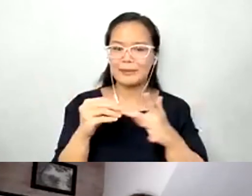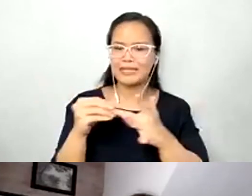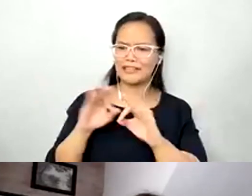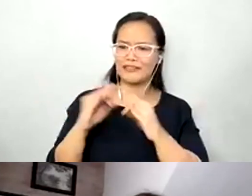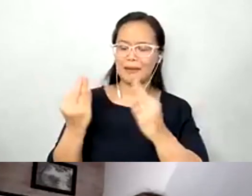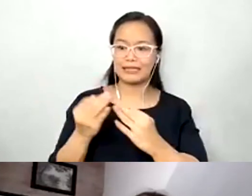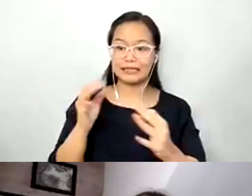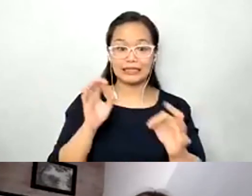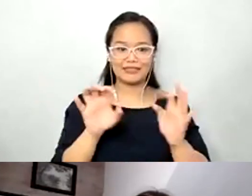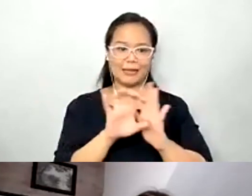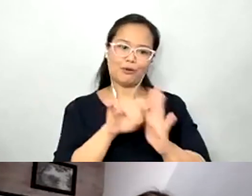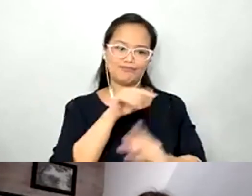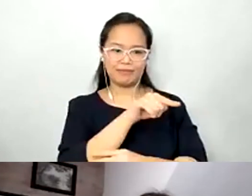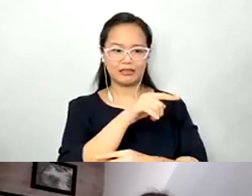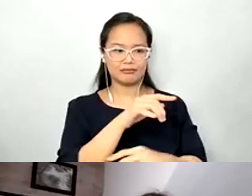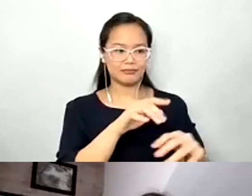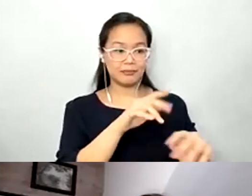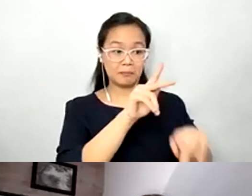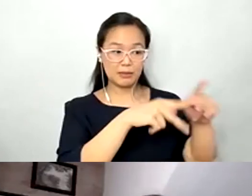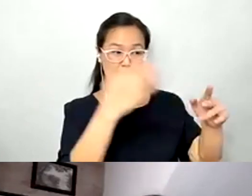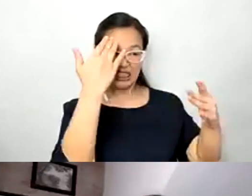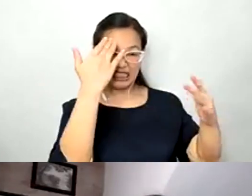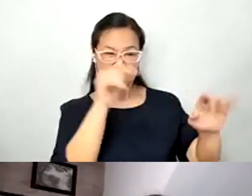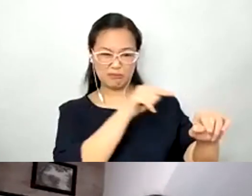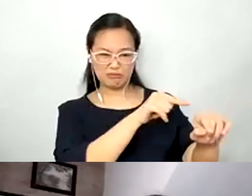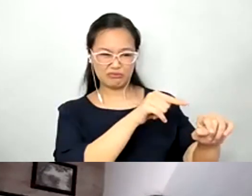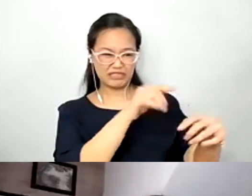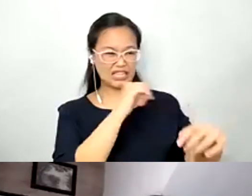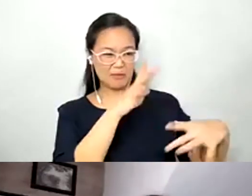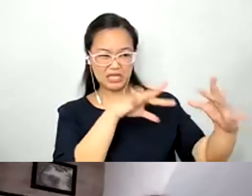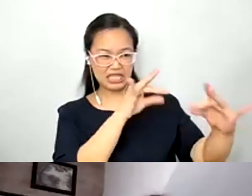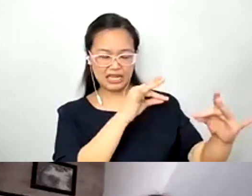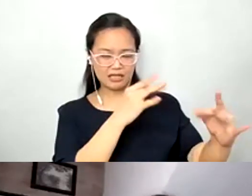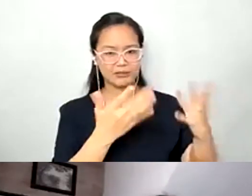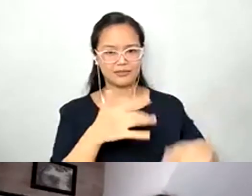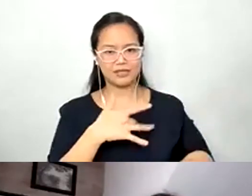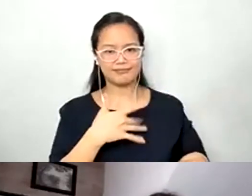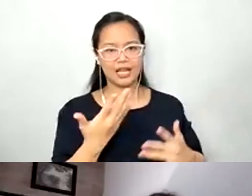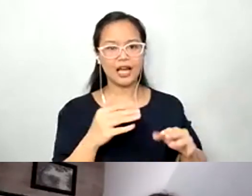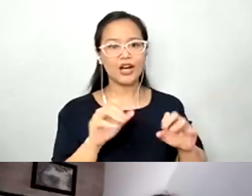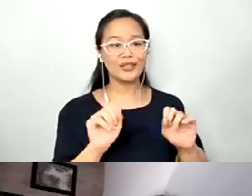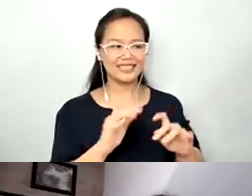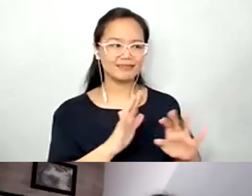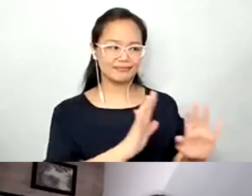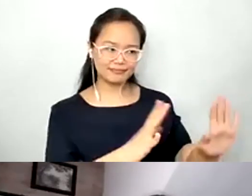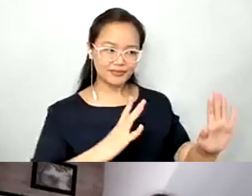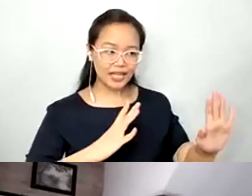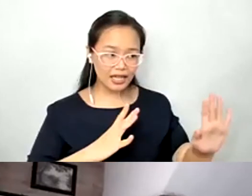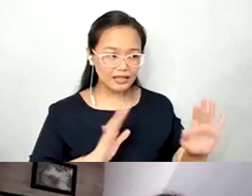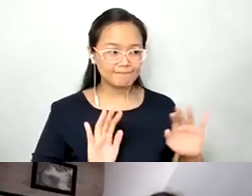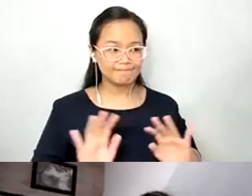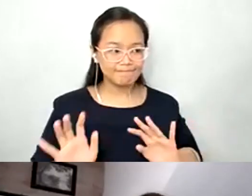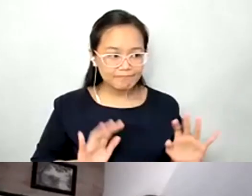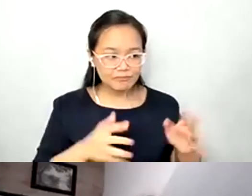with people you don't know, you tend to be, yun na nga, you tend to be more gracious to them. You know, you give them a bit